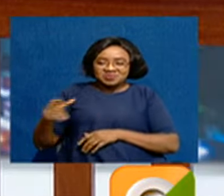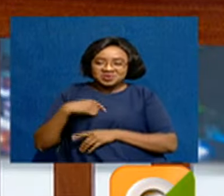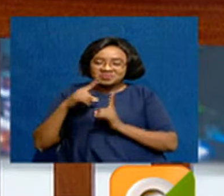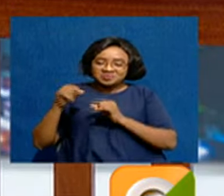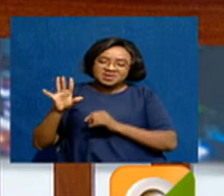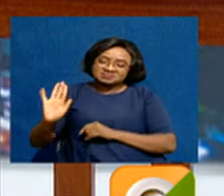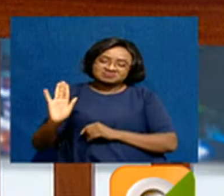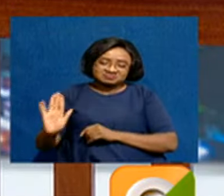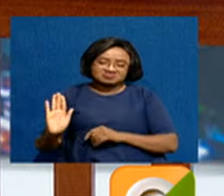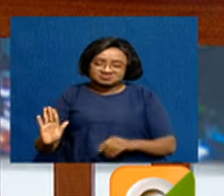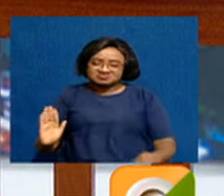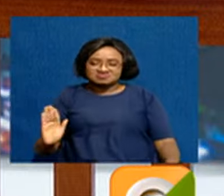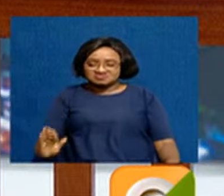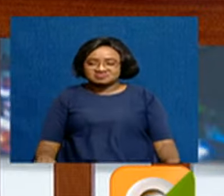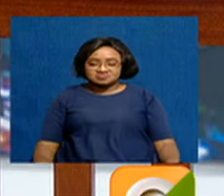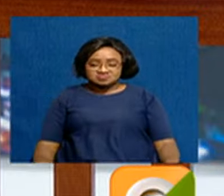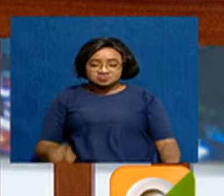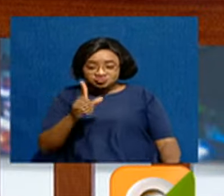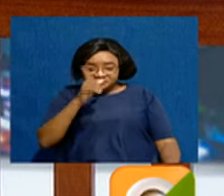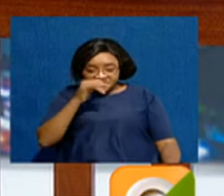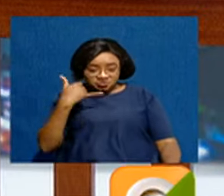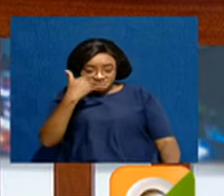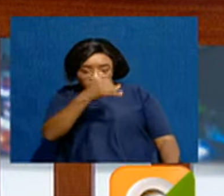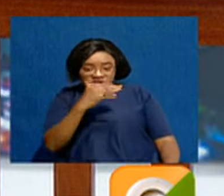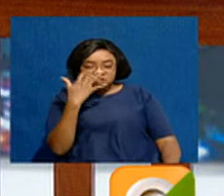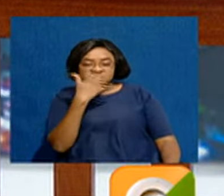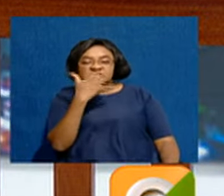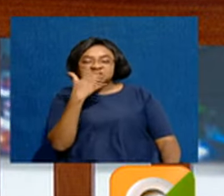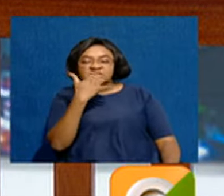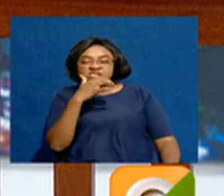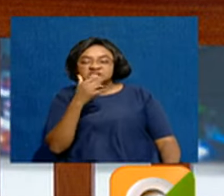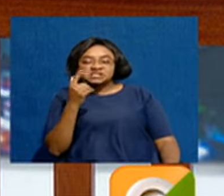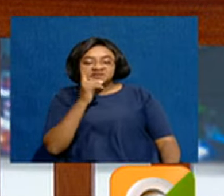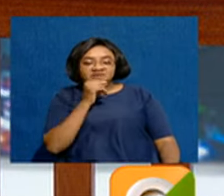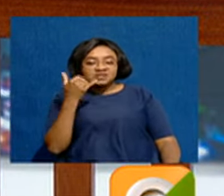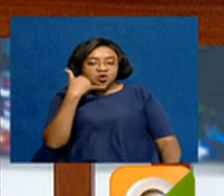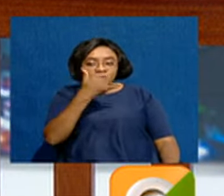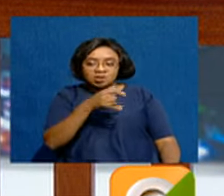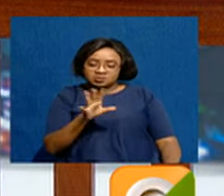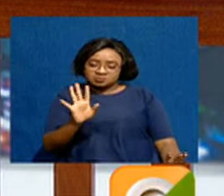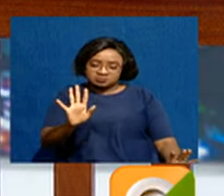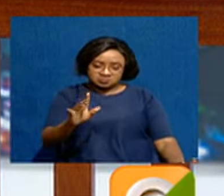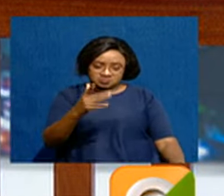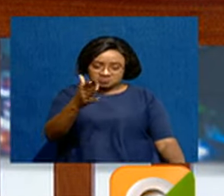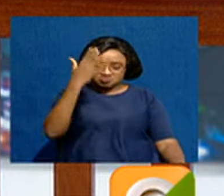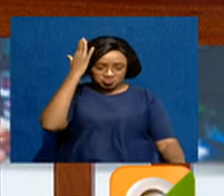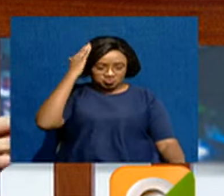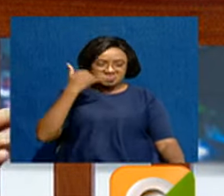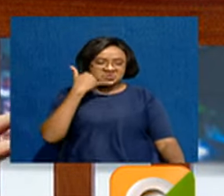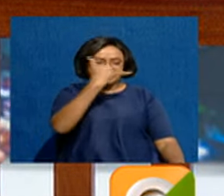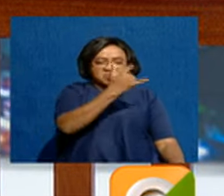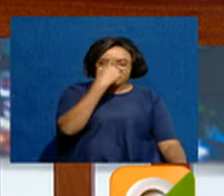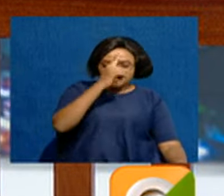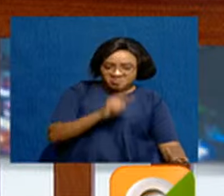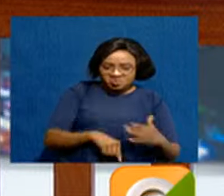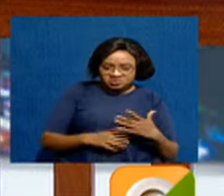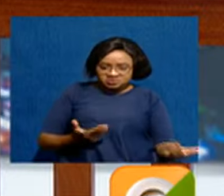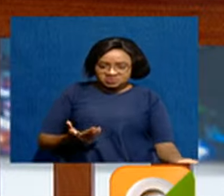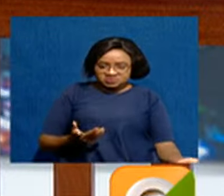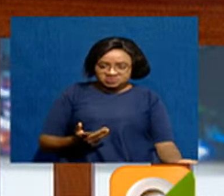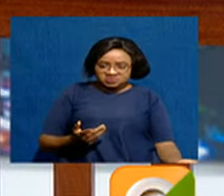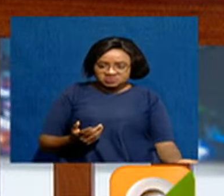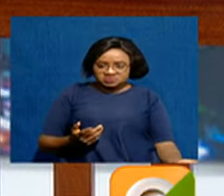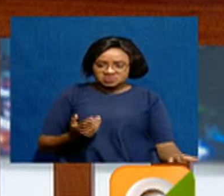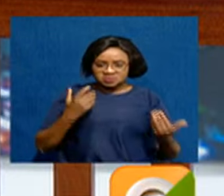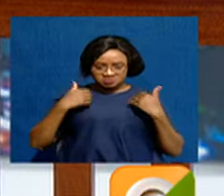that. Did you speak to Gachagua? No, you know that is now on what? I was with the deputy president. He